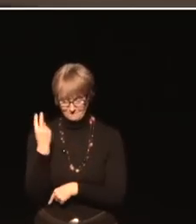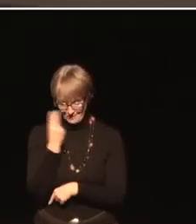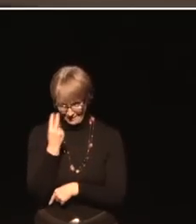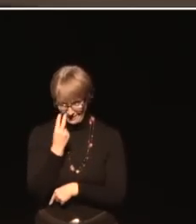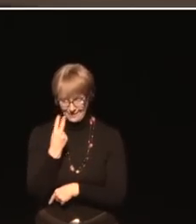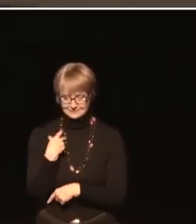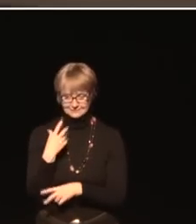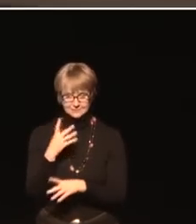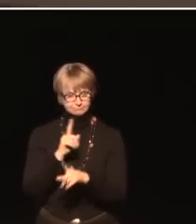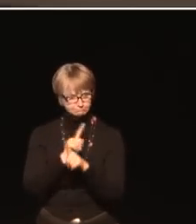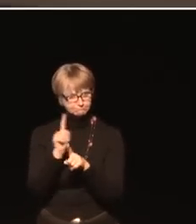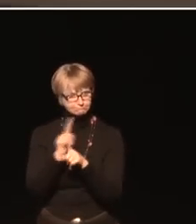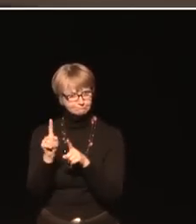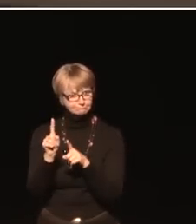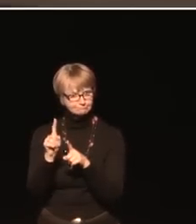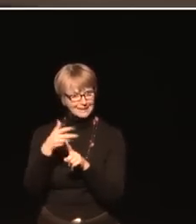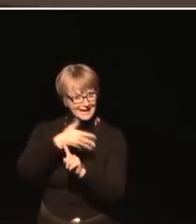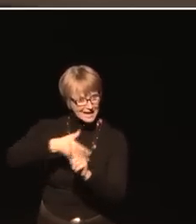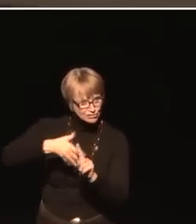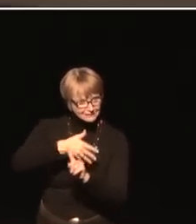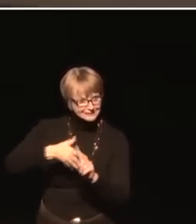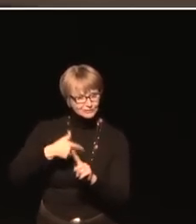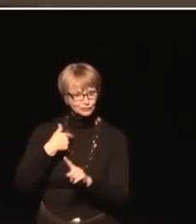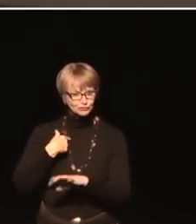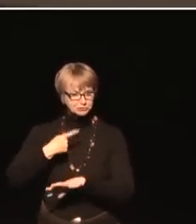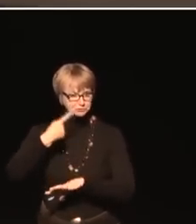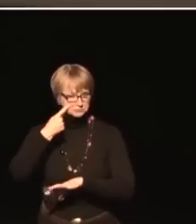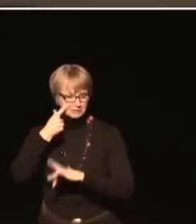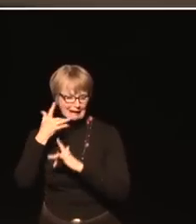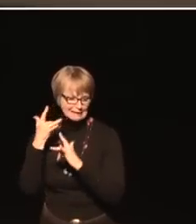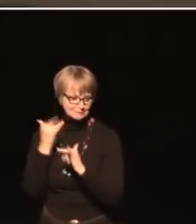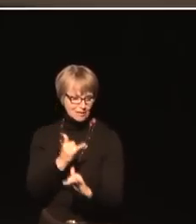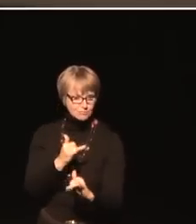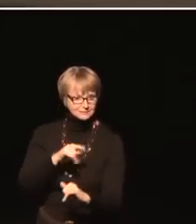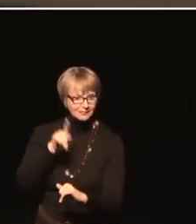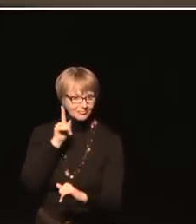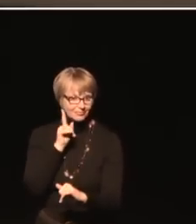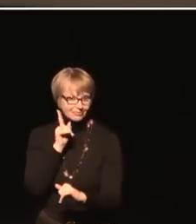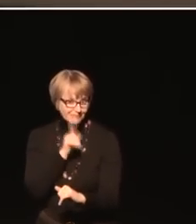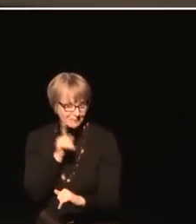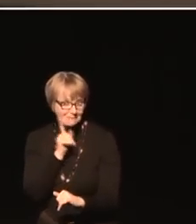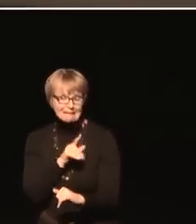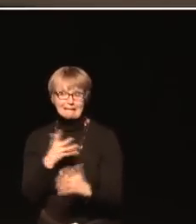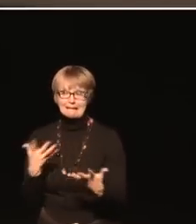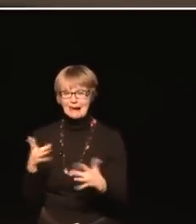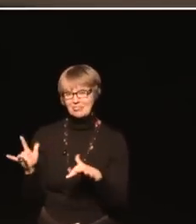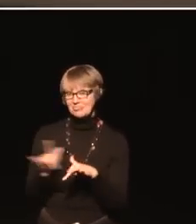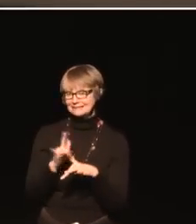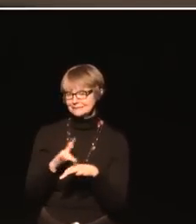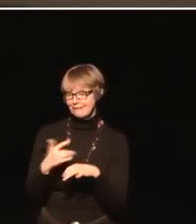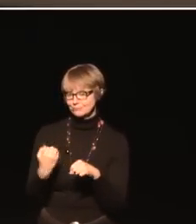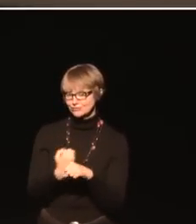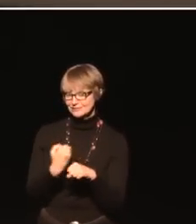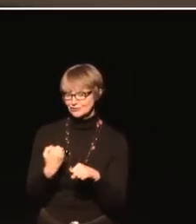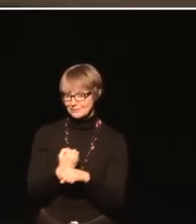mixed heritage, female, experimental theatre practitioner, it's generally perceived as